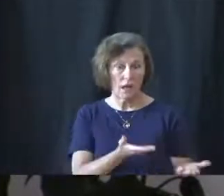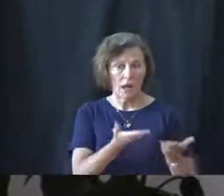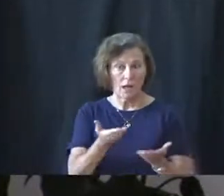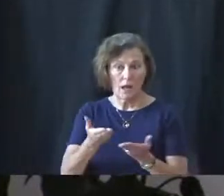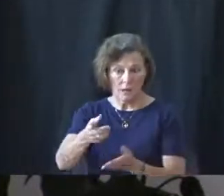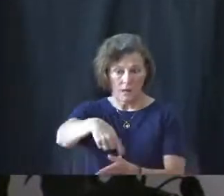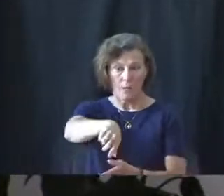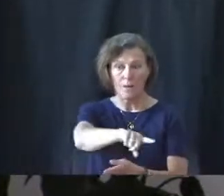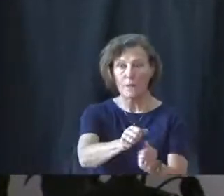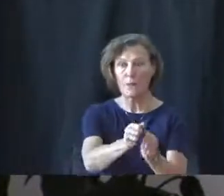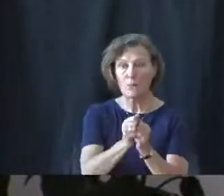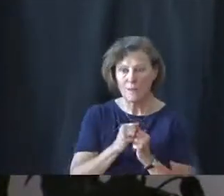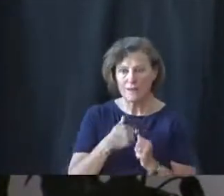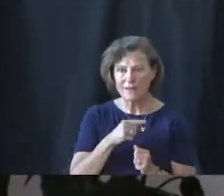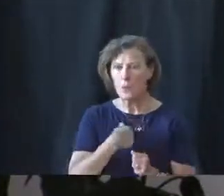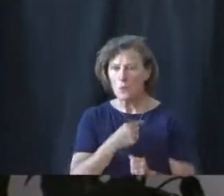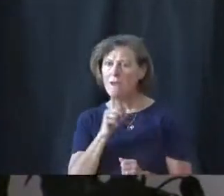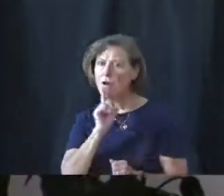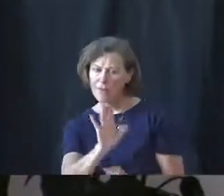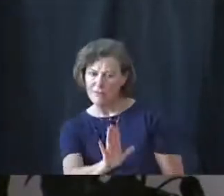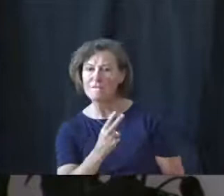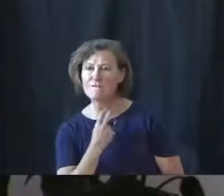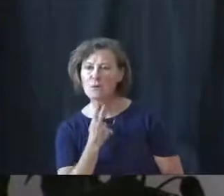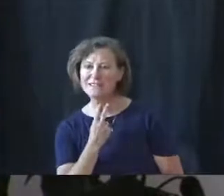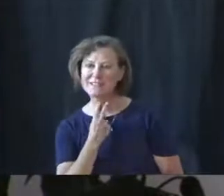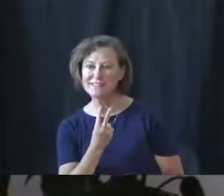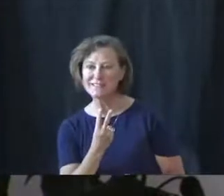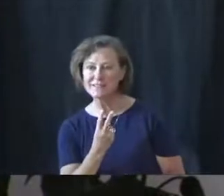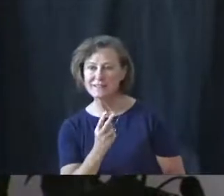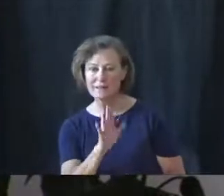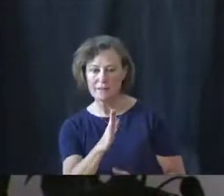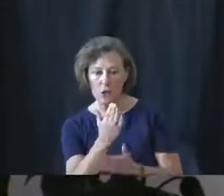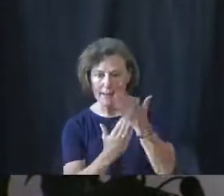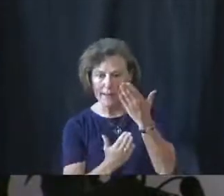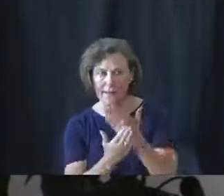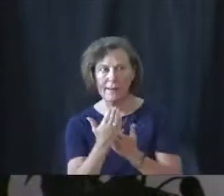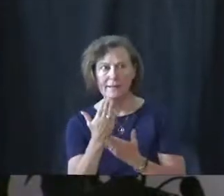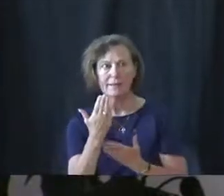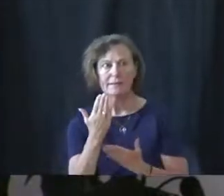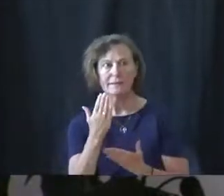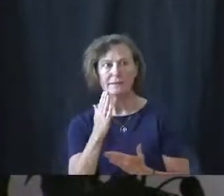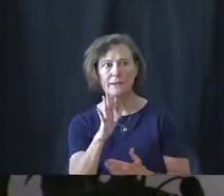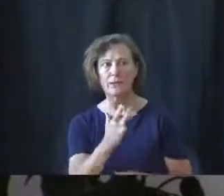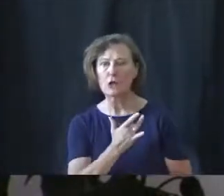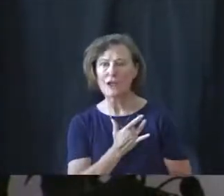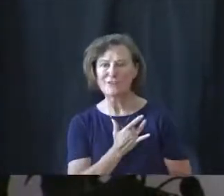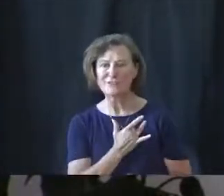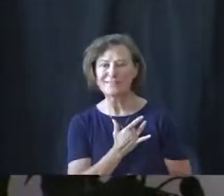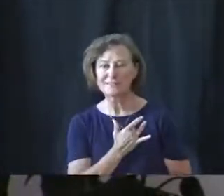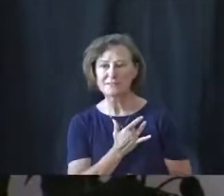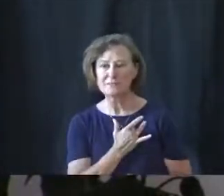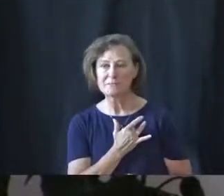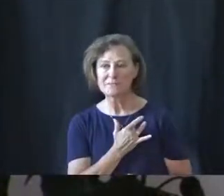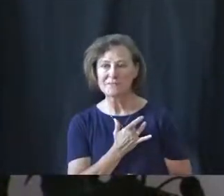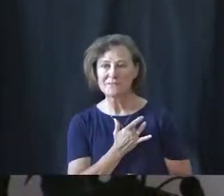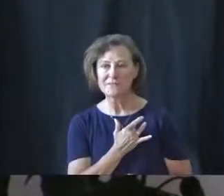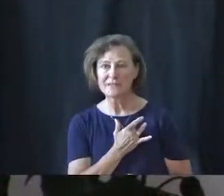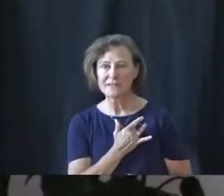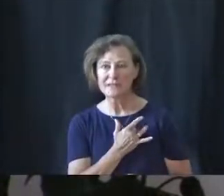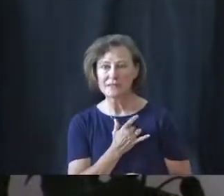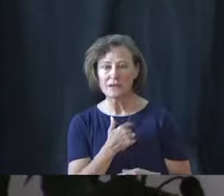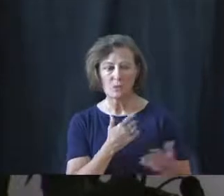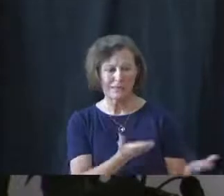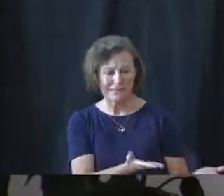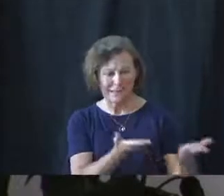us. We are their voices, their hands, their hearts. We take them with